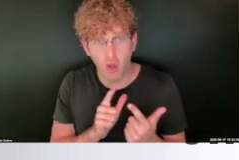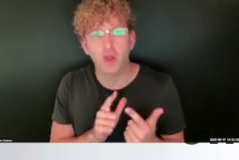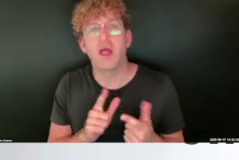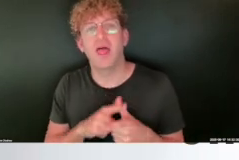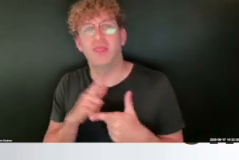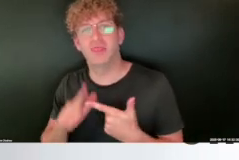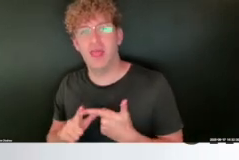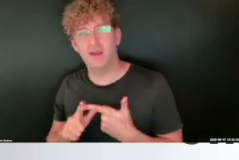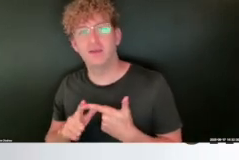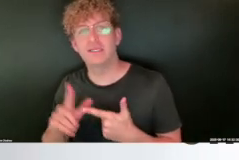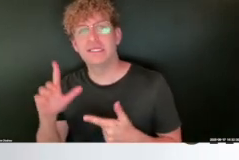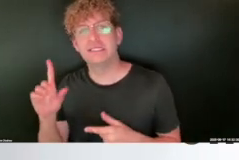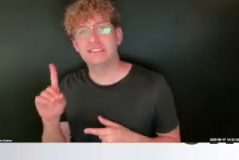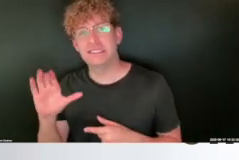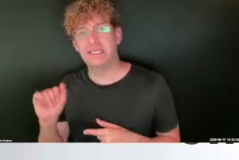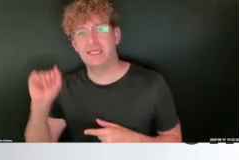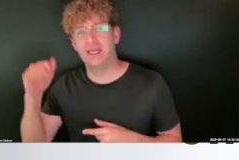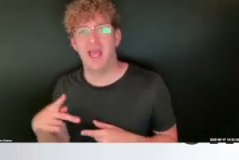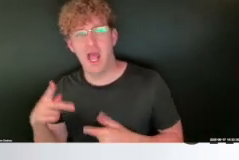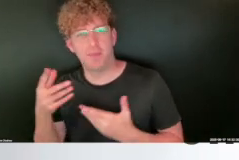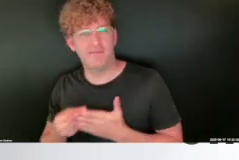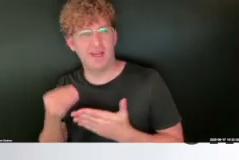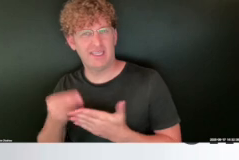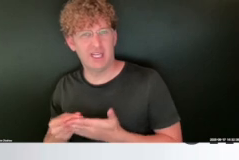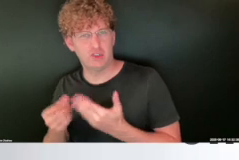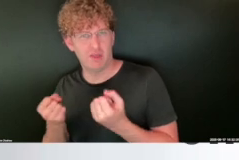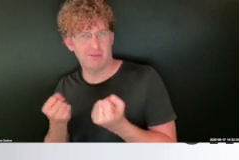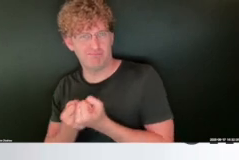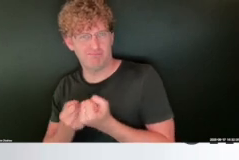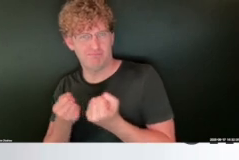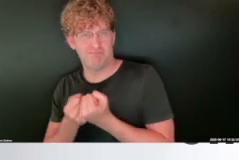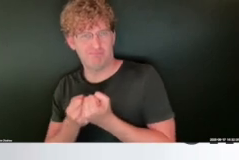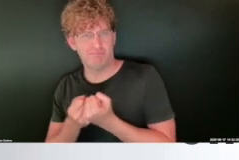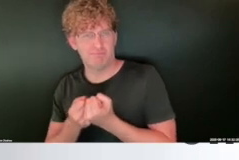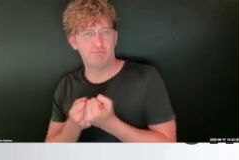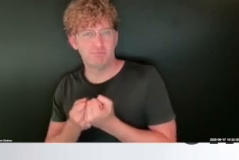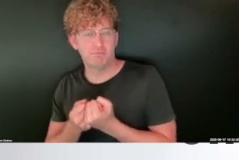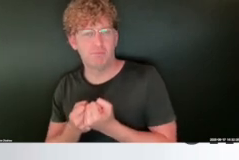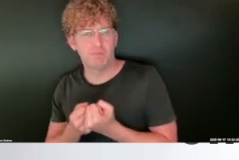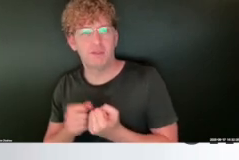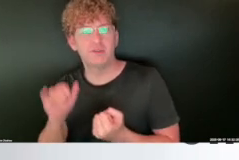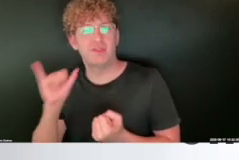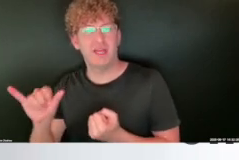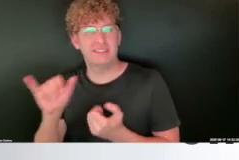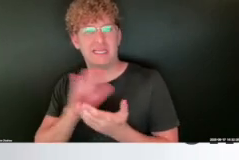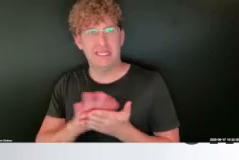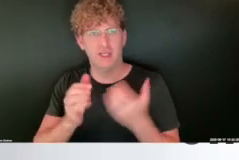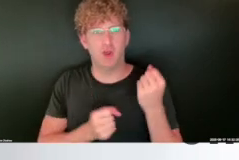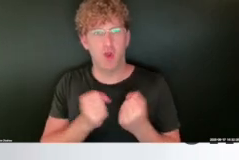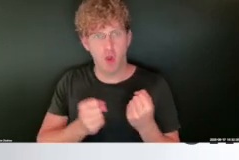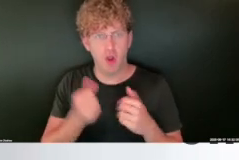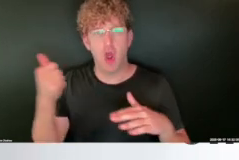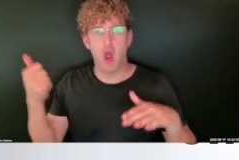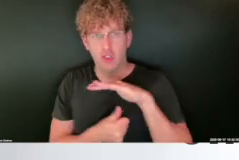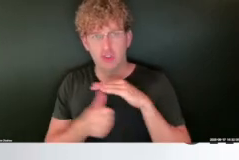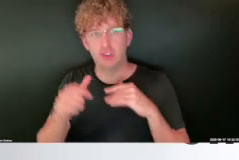assistance arm of DCAP. So there is Clean Cars for All under the DCAP program. So that's why it's a little confusing. You can either